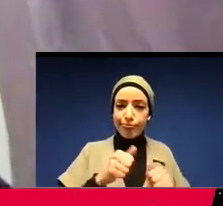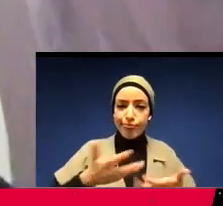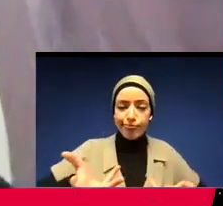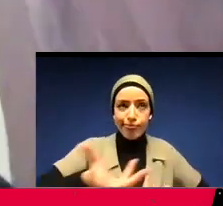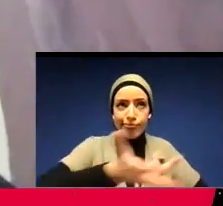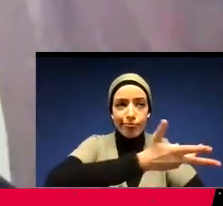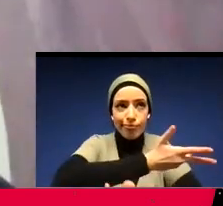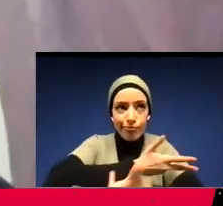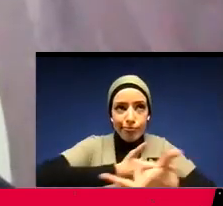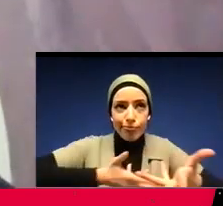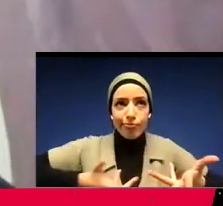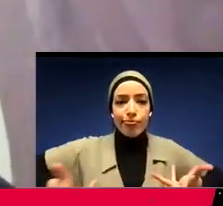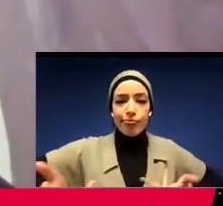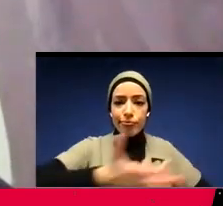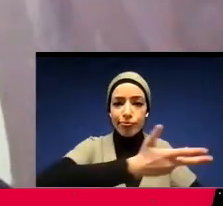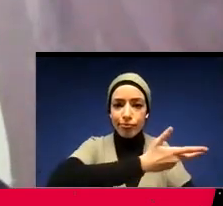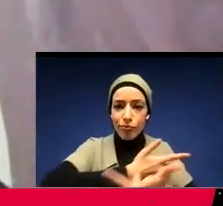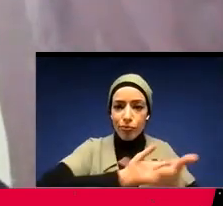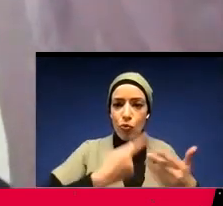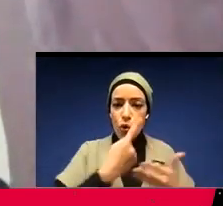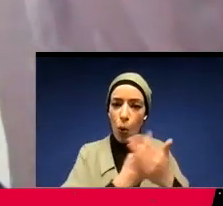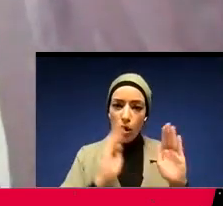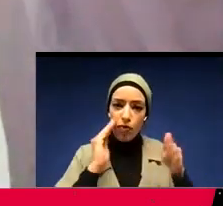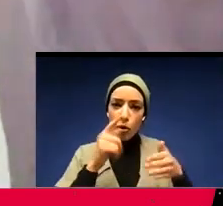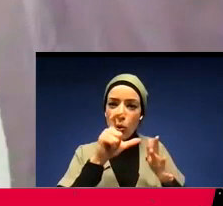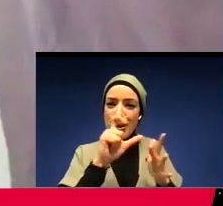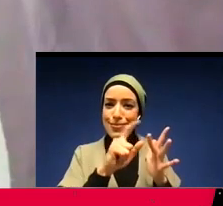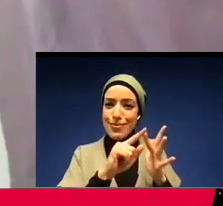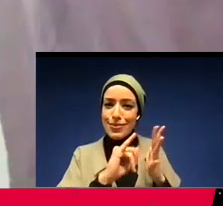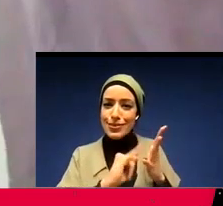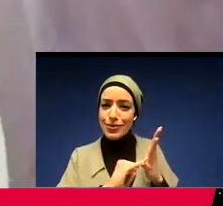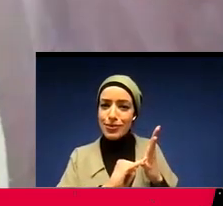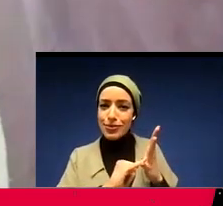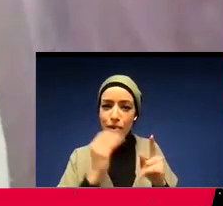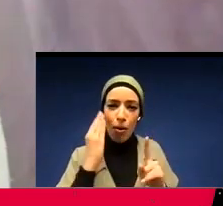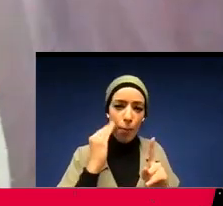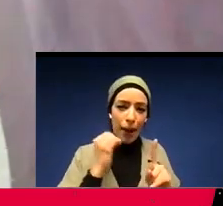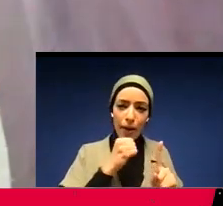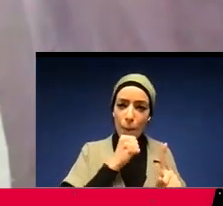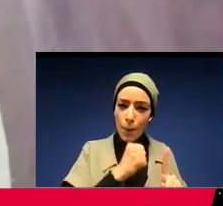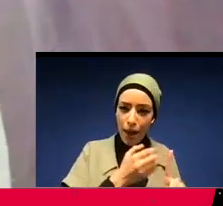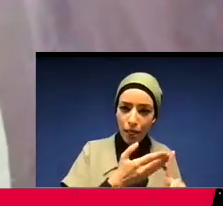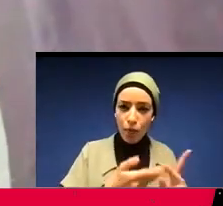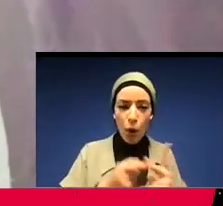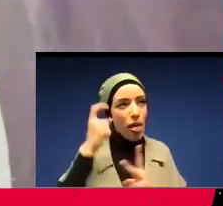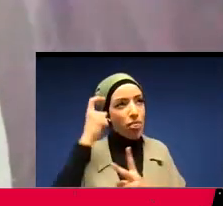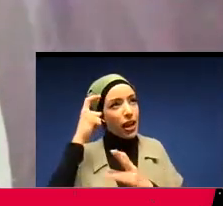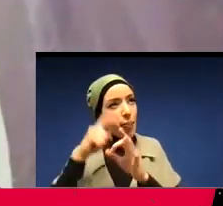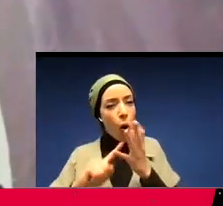not just the like cishet Black male, but we're thinking about